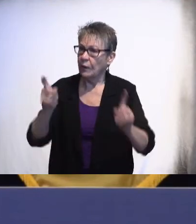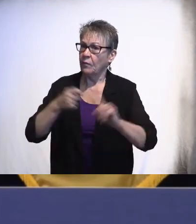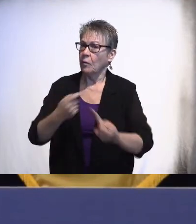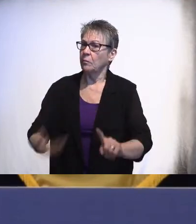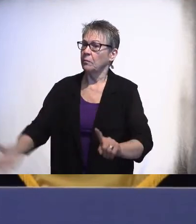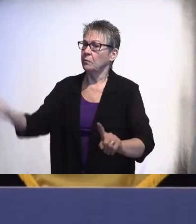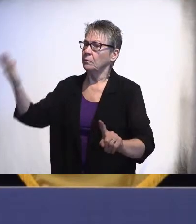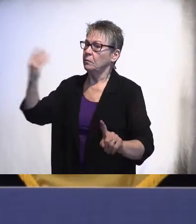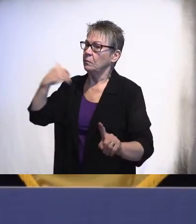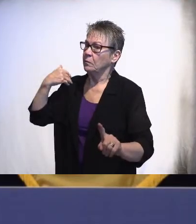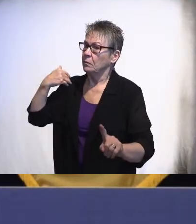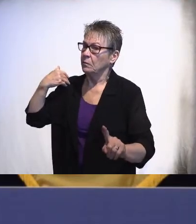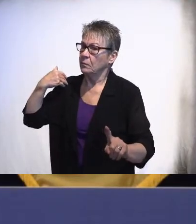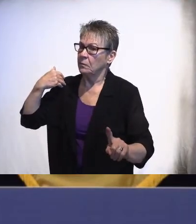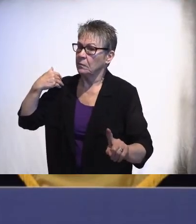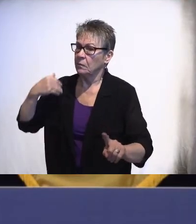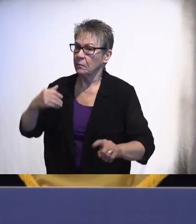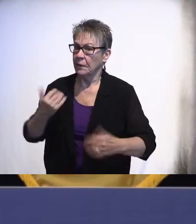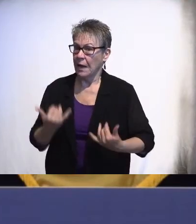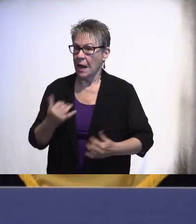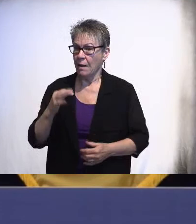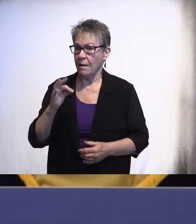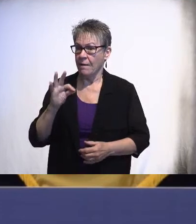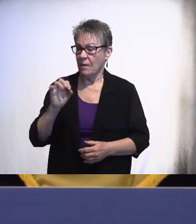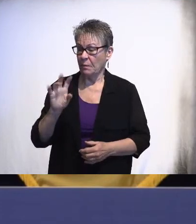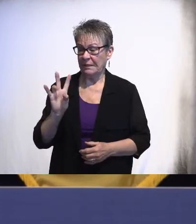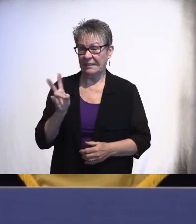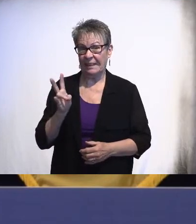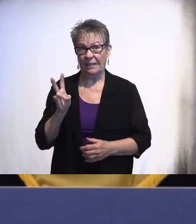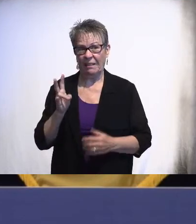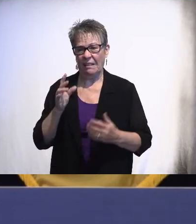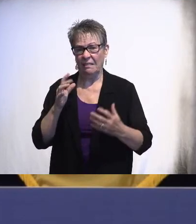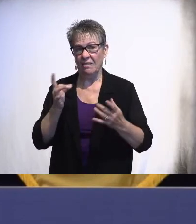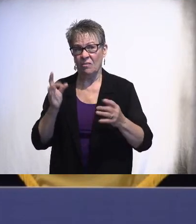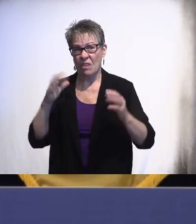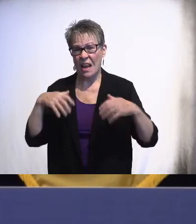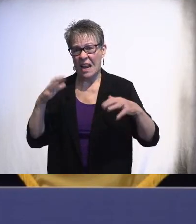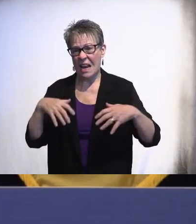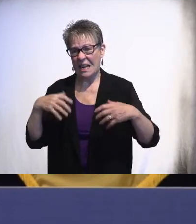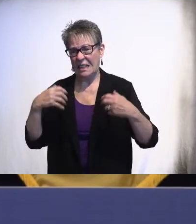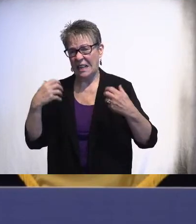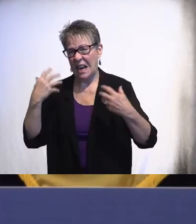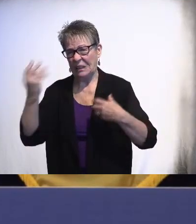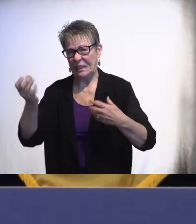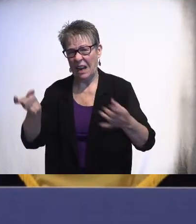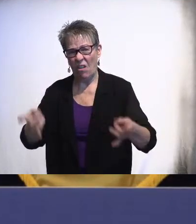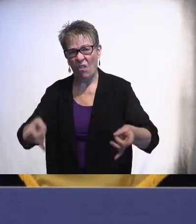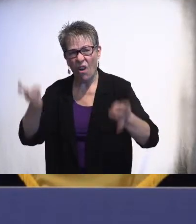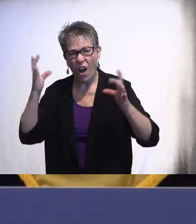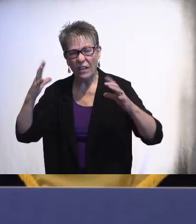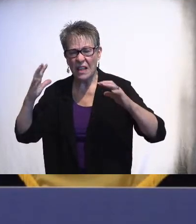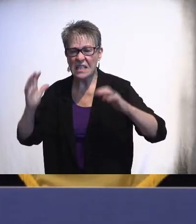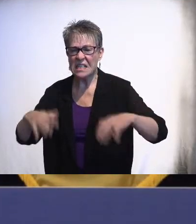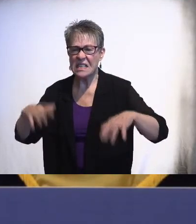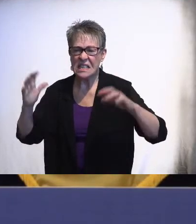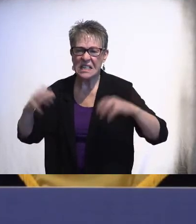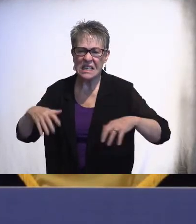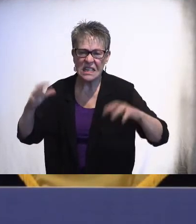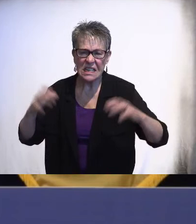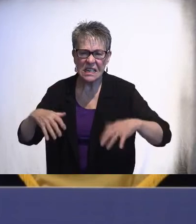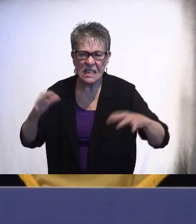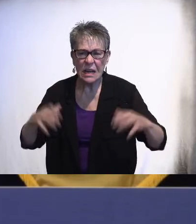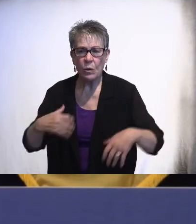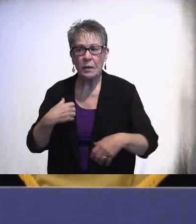7th. It's miserable outside. We want to make sure we're going in the right direction. We're proud of the fact that we have not gone 2 steps forward